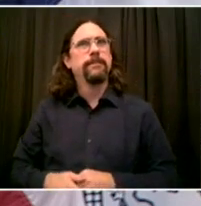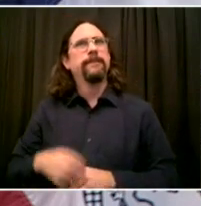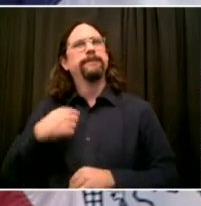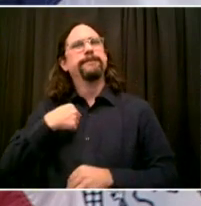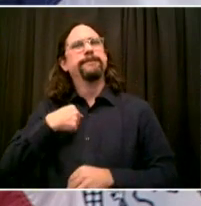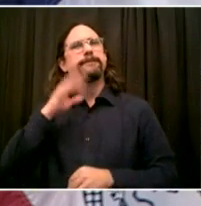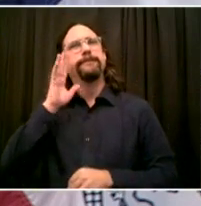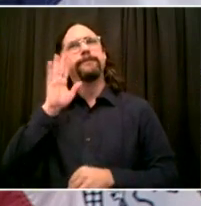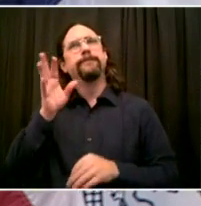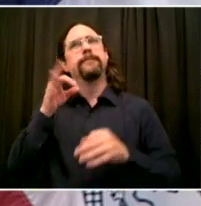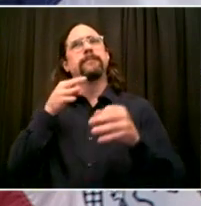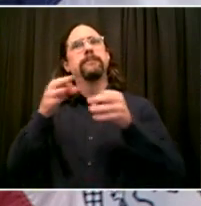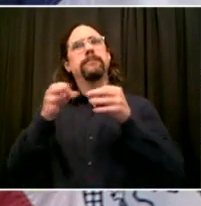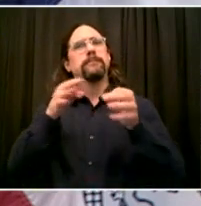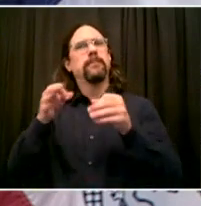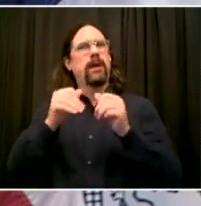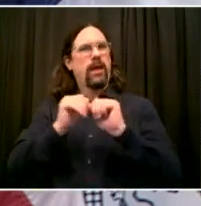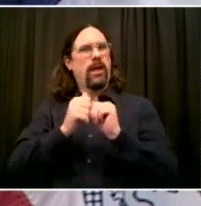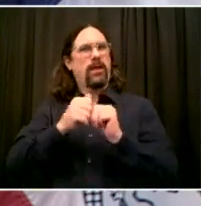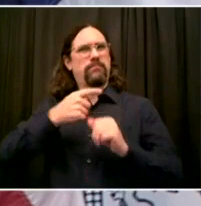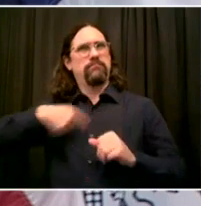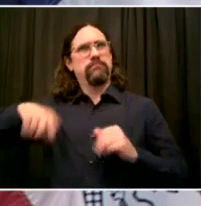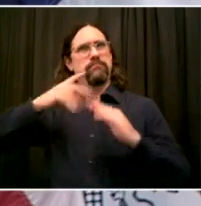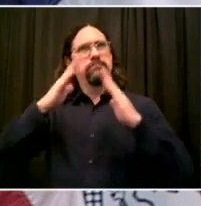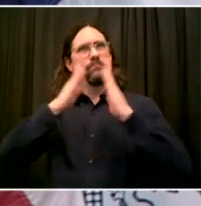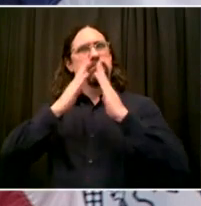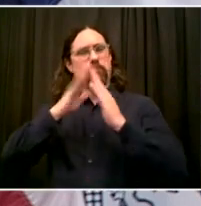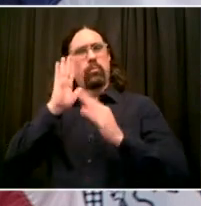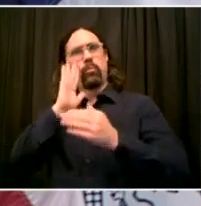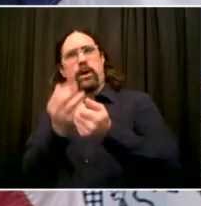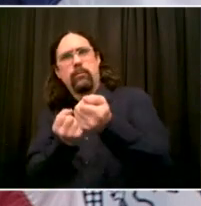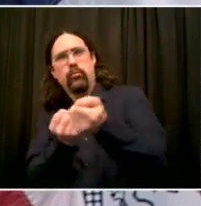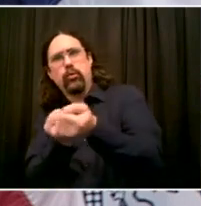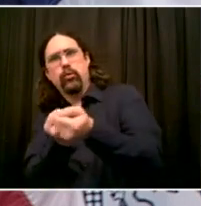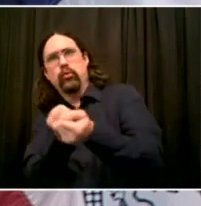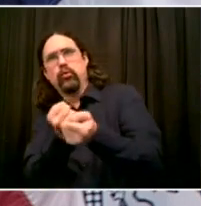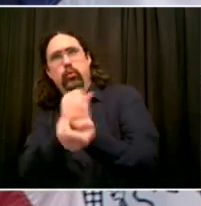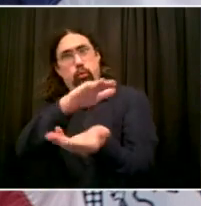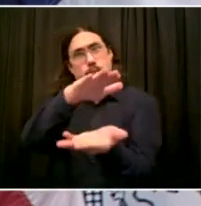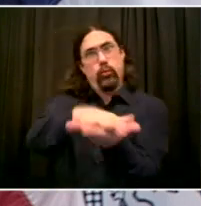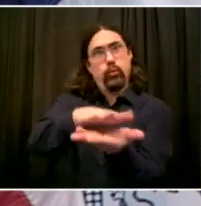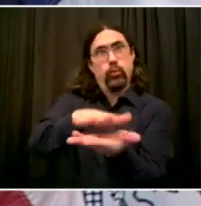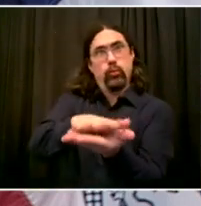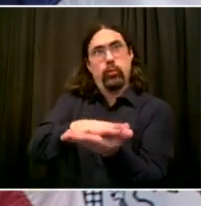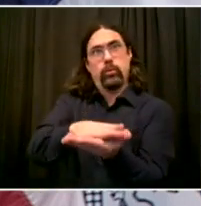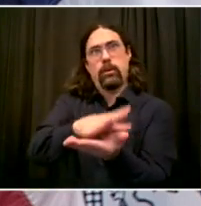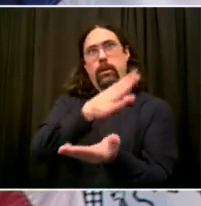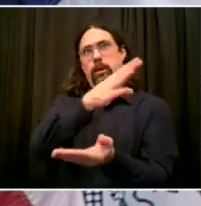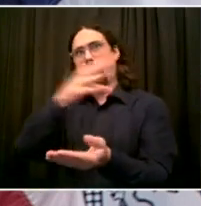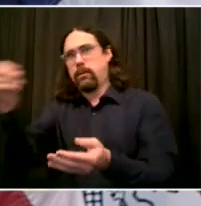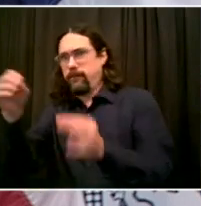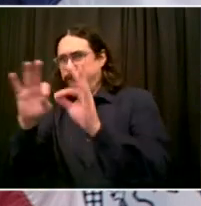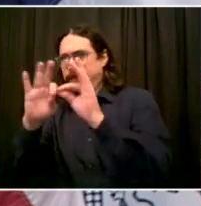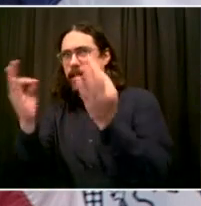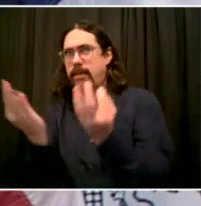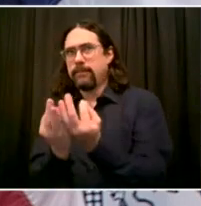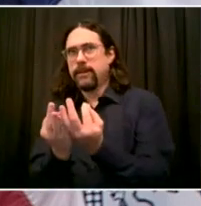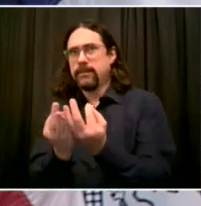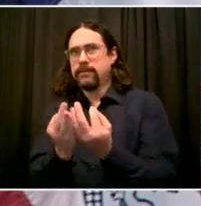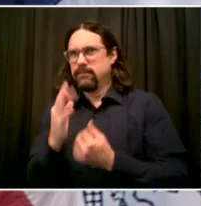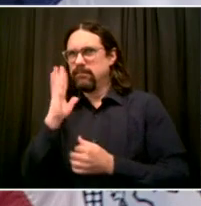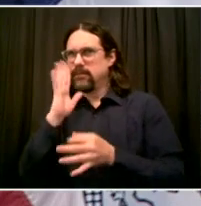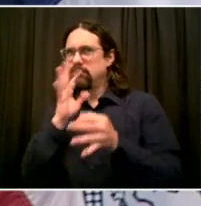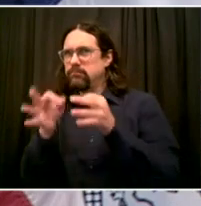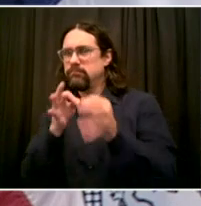we reopen our schools. But first, I want to talk about very powerful moment yesterday in the Bronx. We had